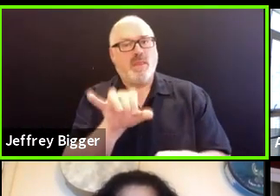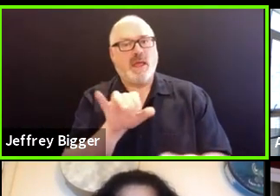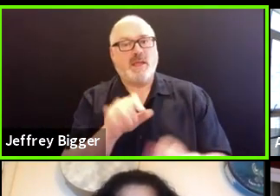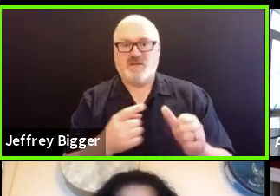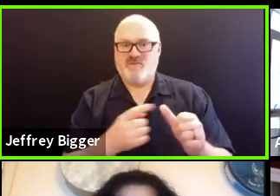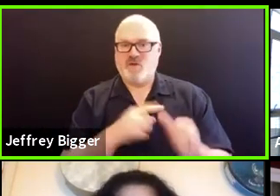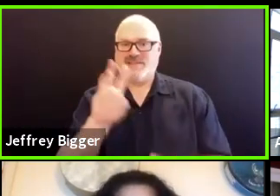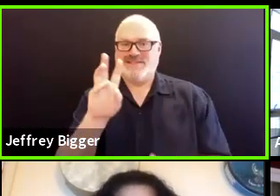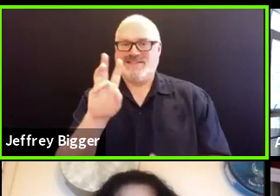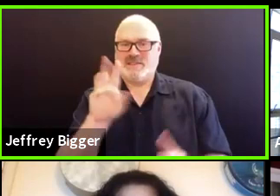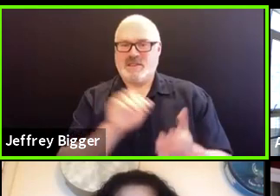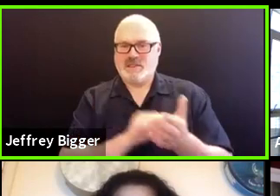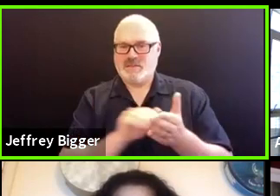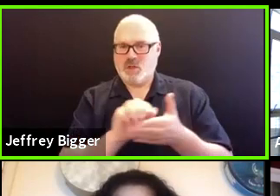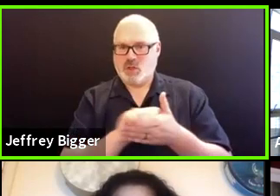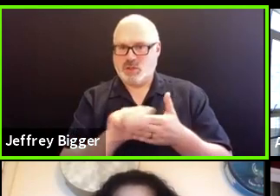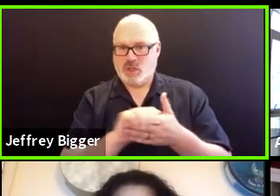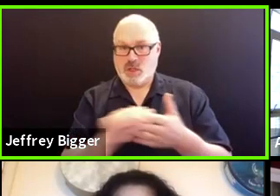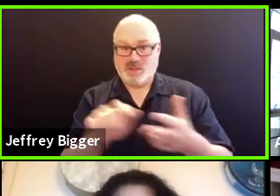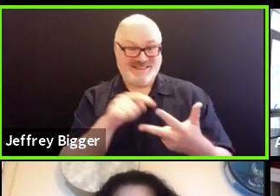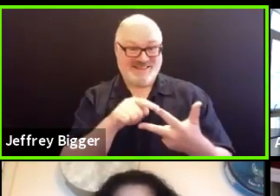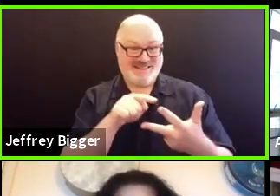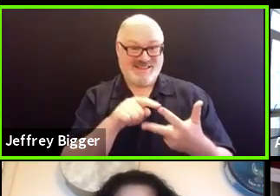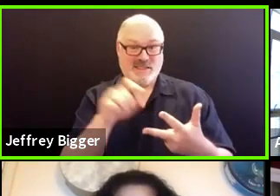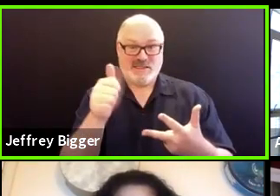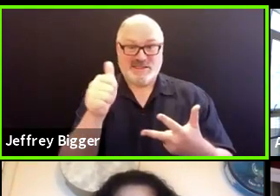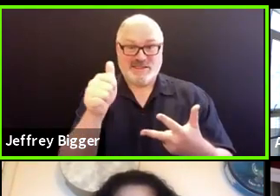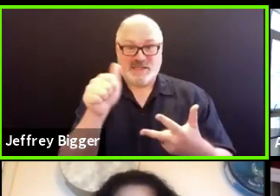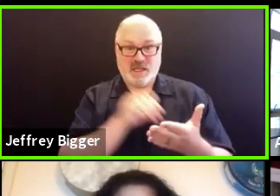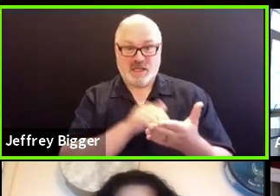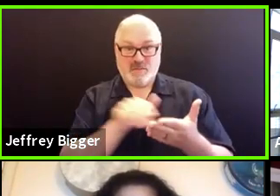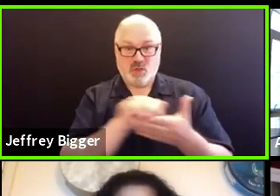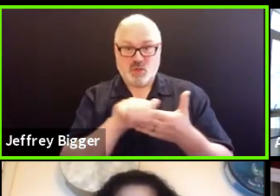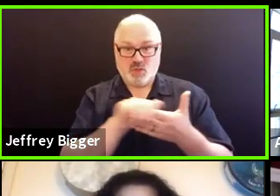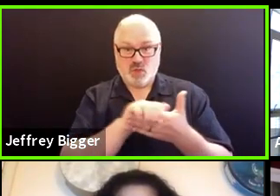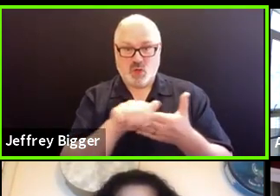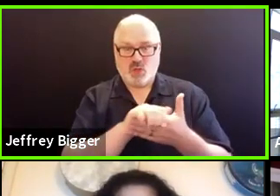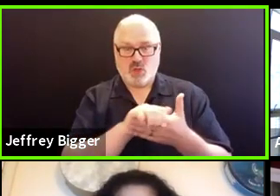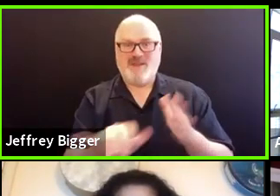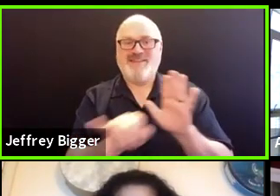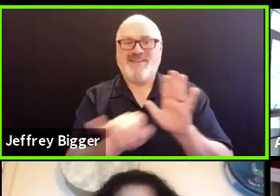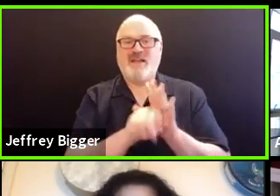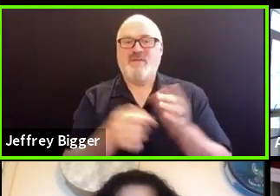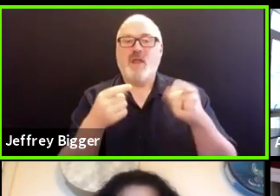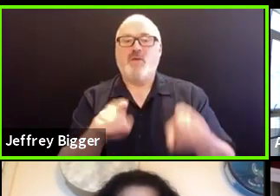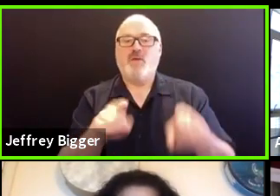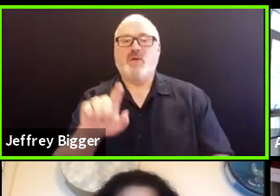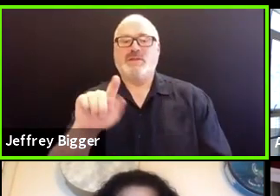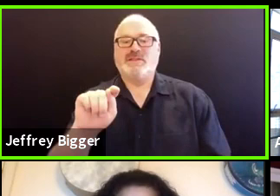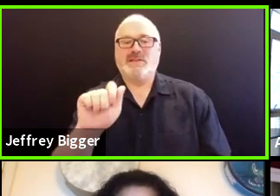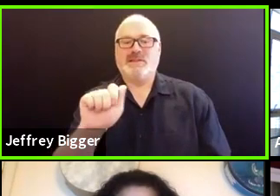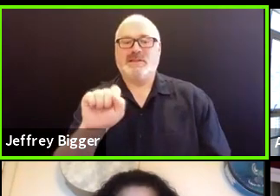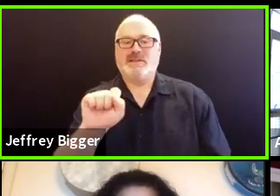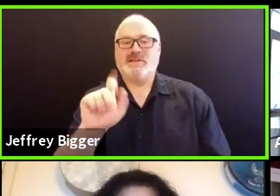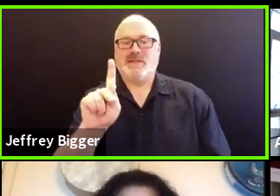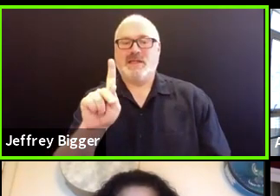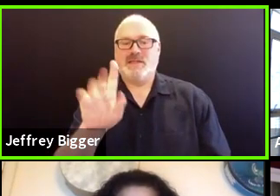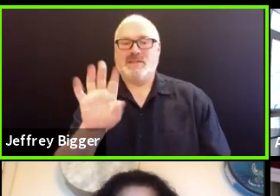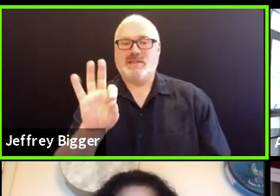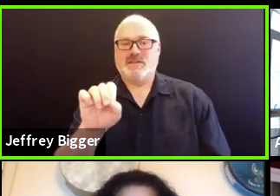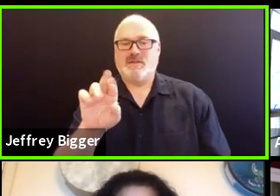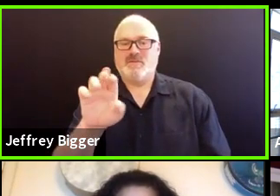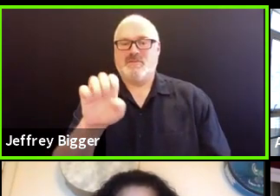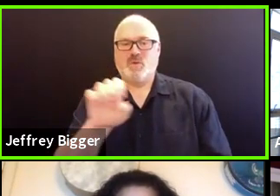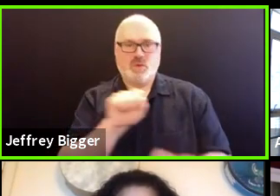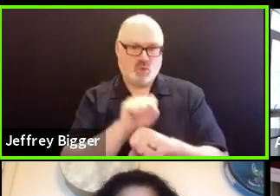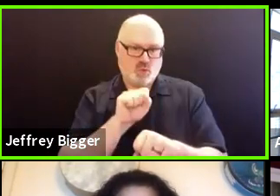million. The second $10 million is to be identified through the task force work that Andy talked